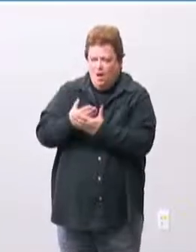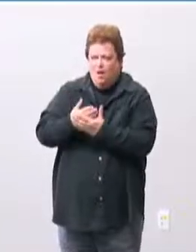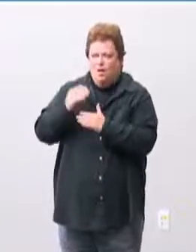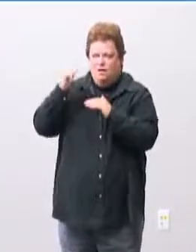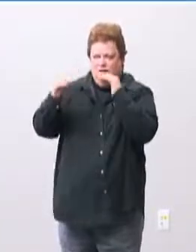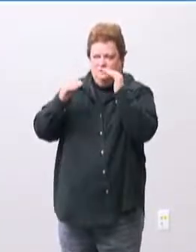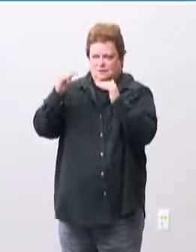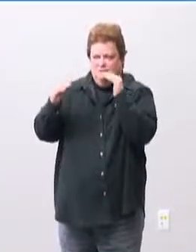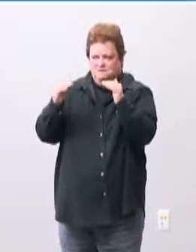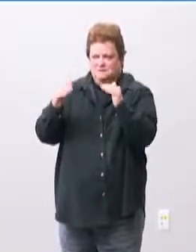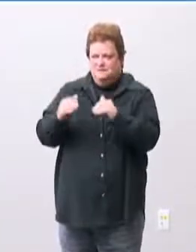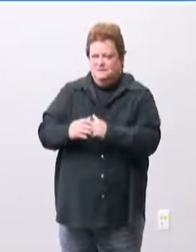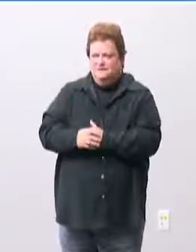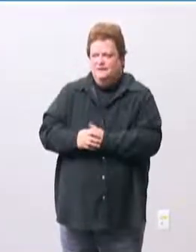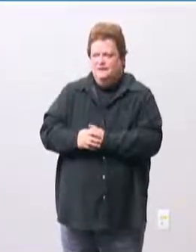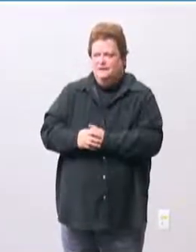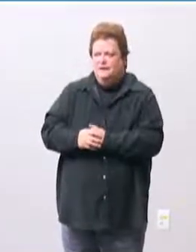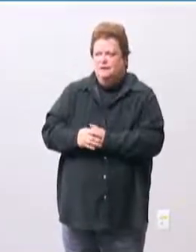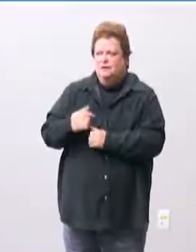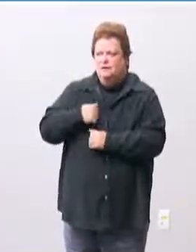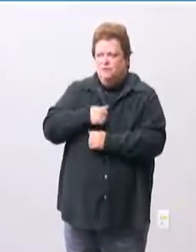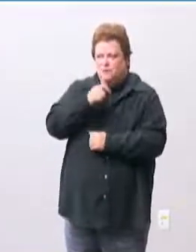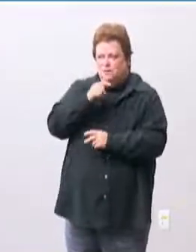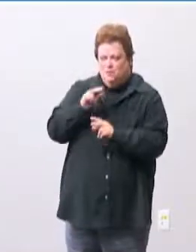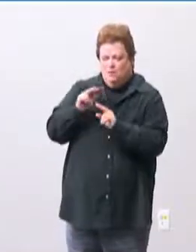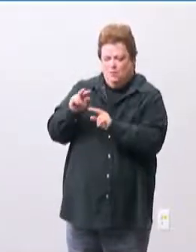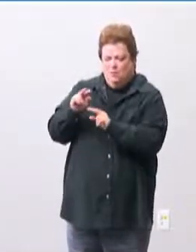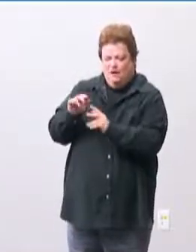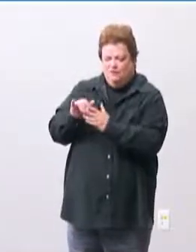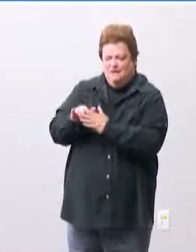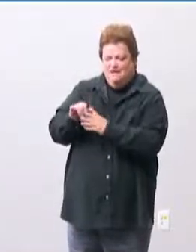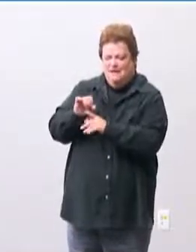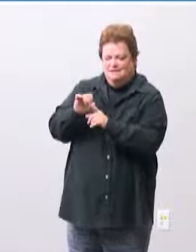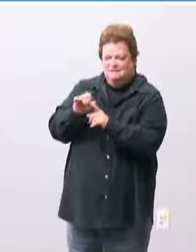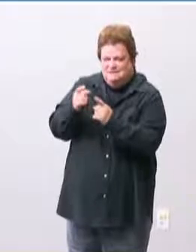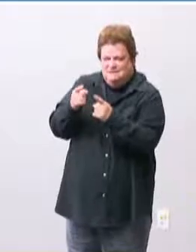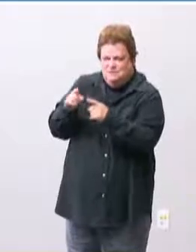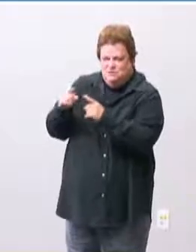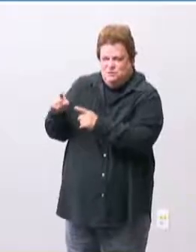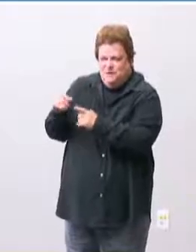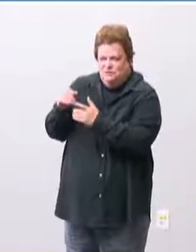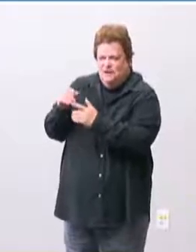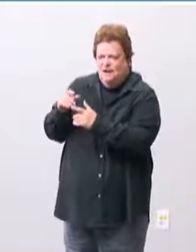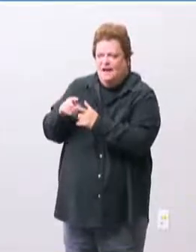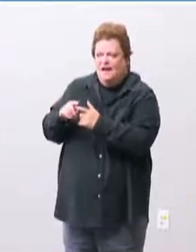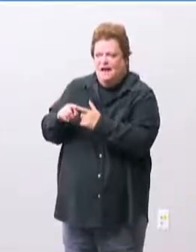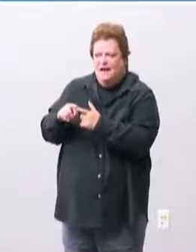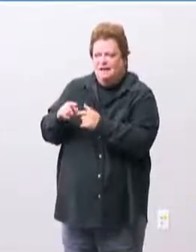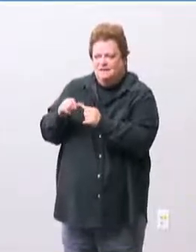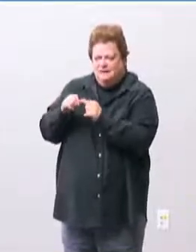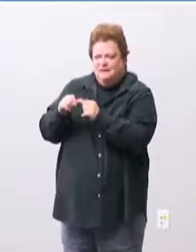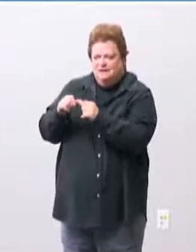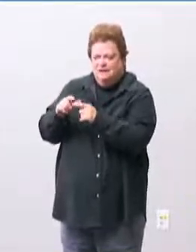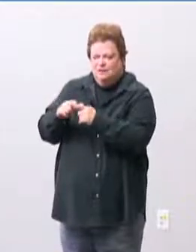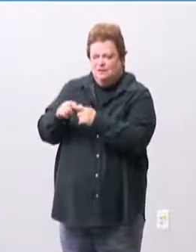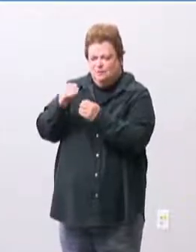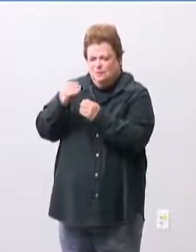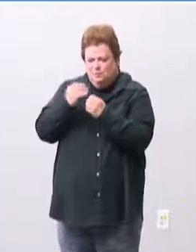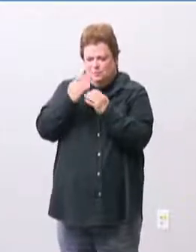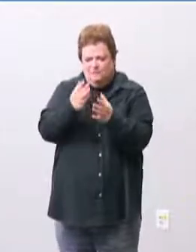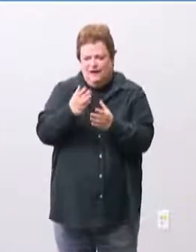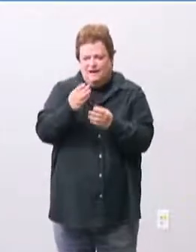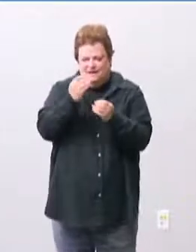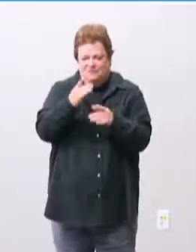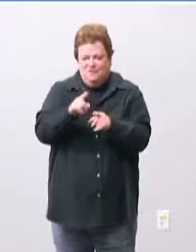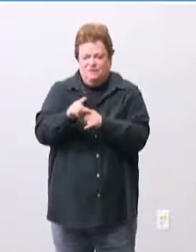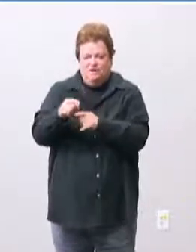adults. We will be monitoring this situation closely and continuing to provide information